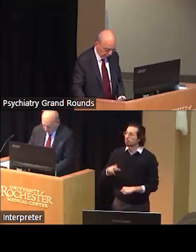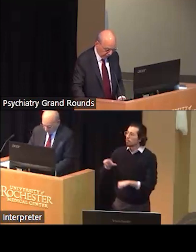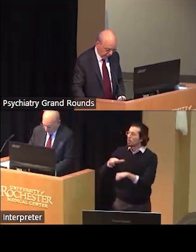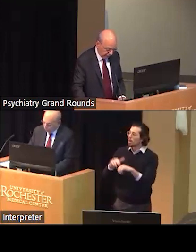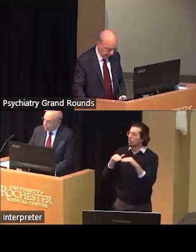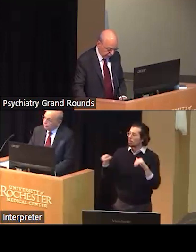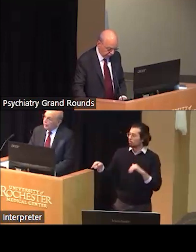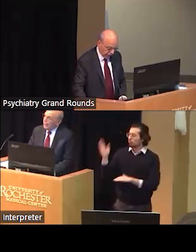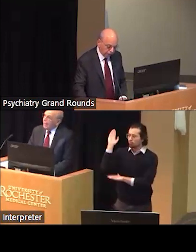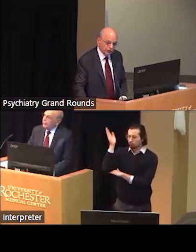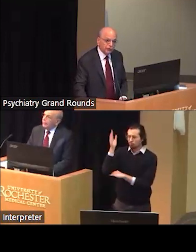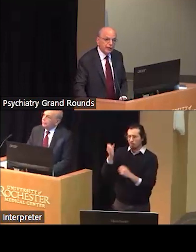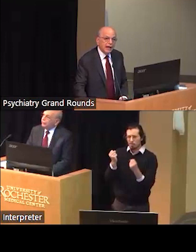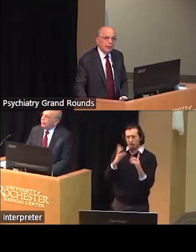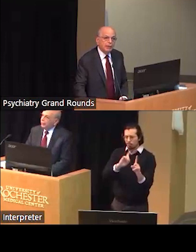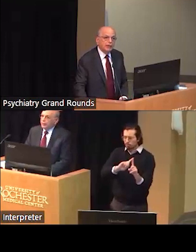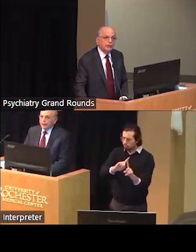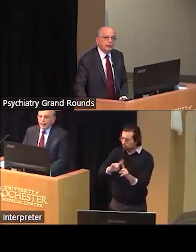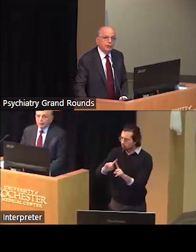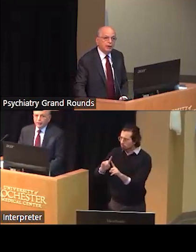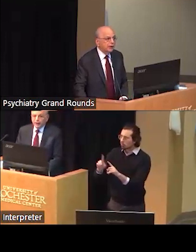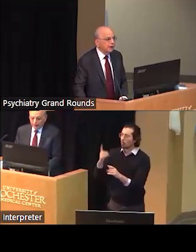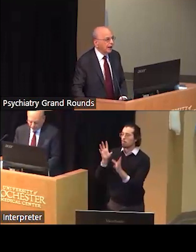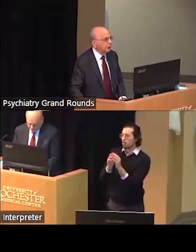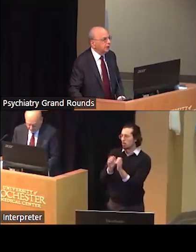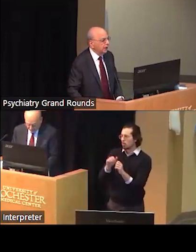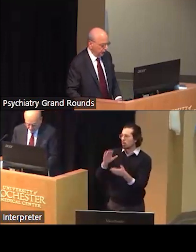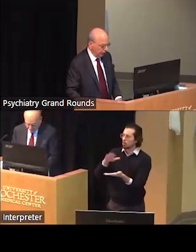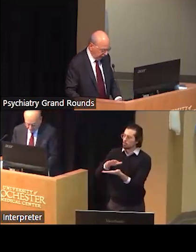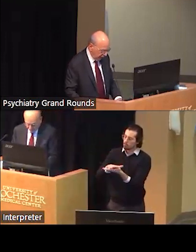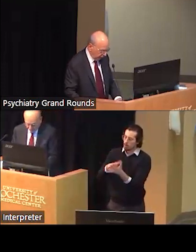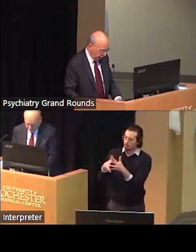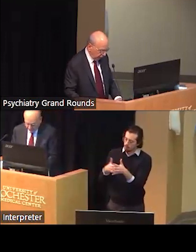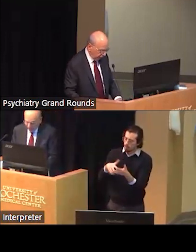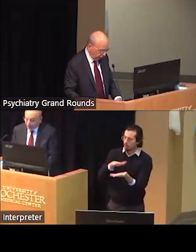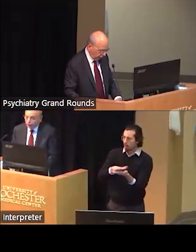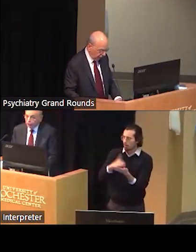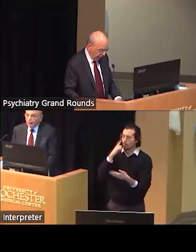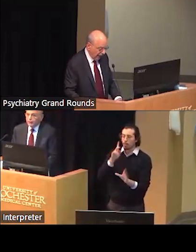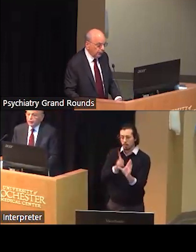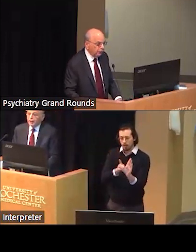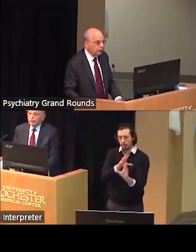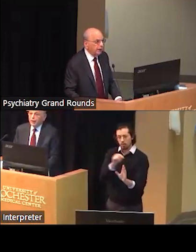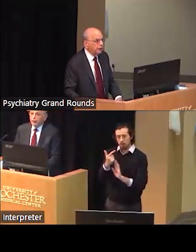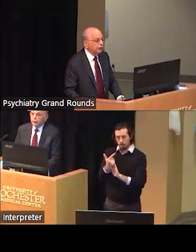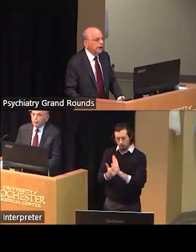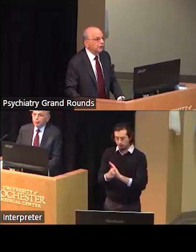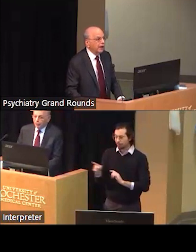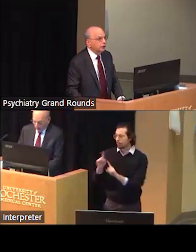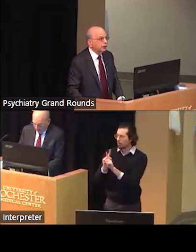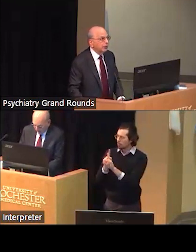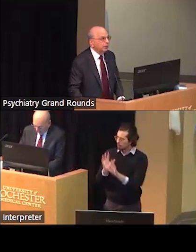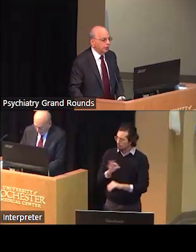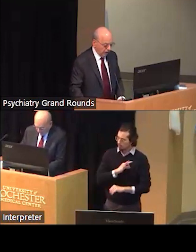Steinberg presented many lectures and addresses at meetings of the American Academy of Psychiatry and the Law, and was a mentor